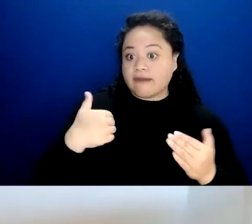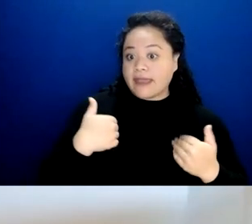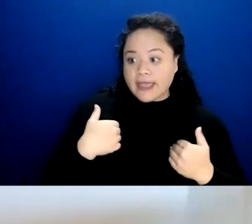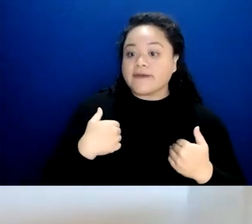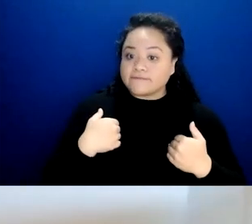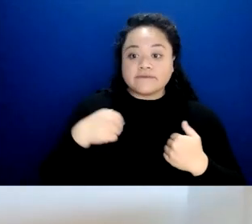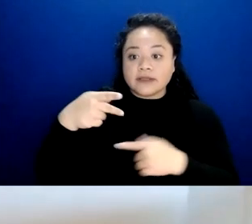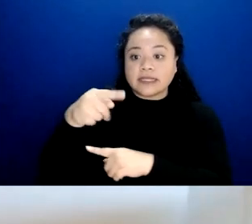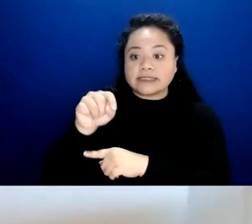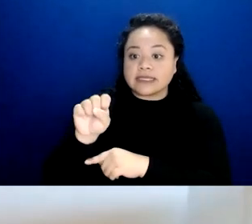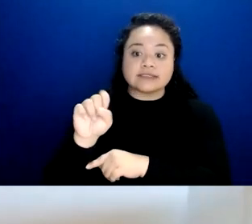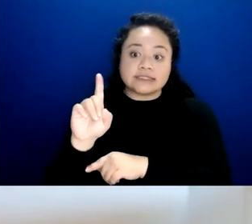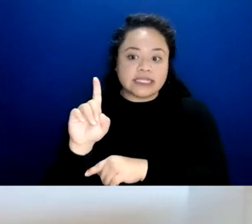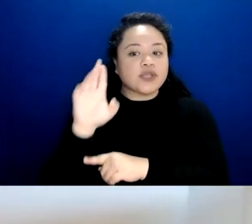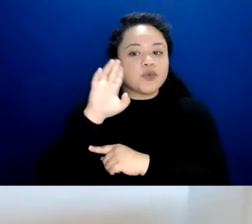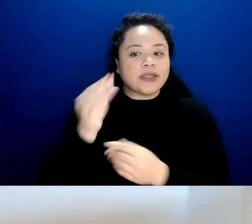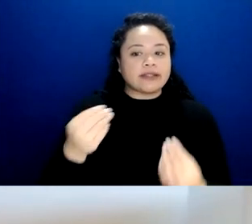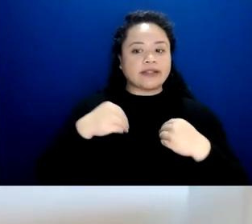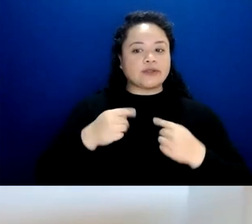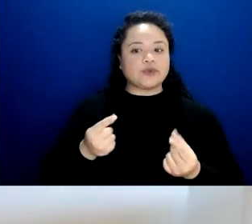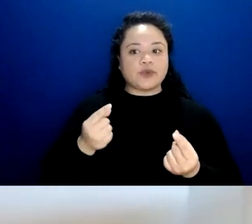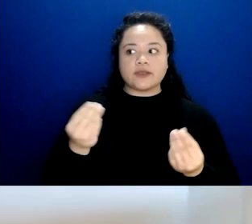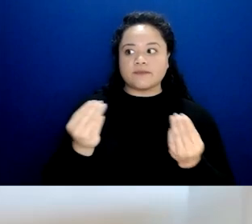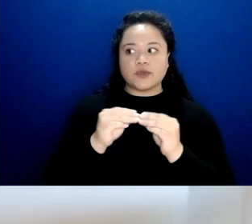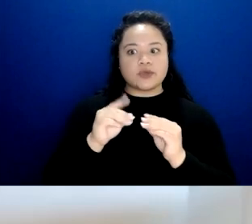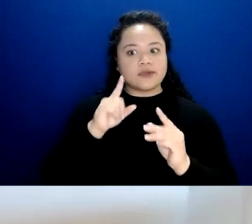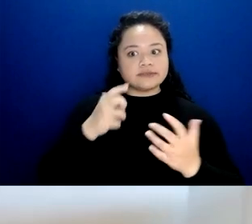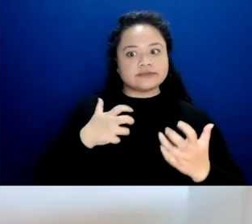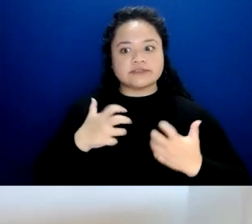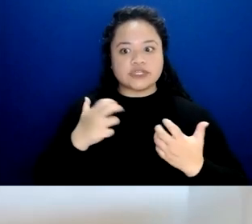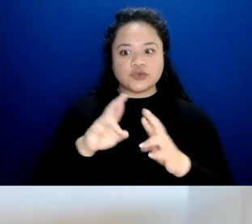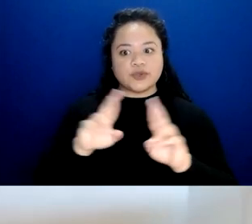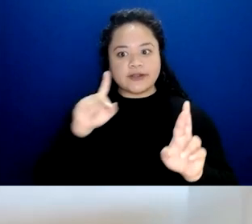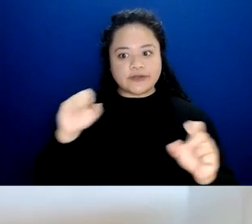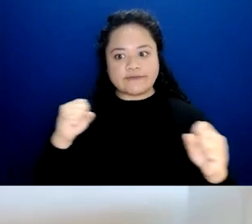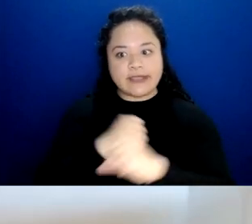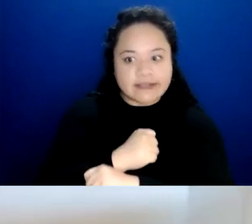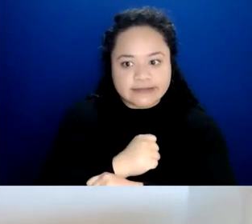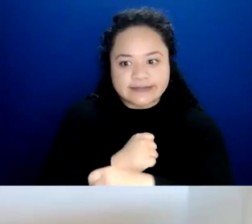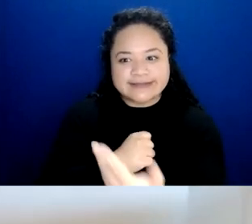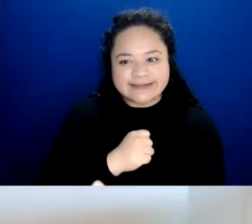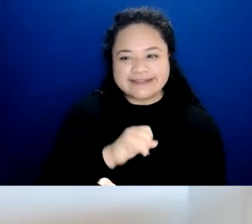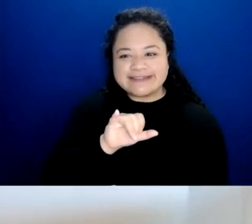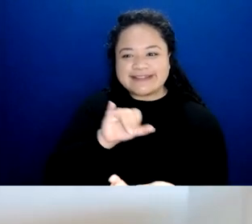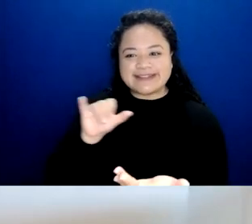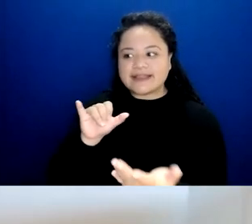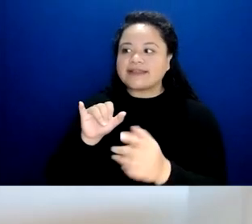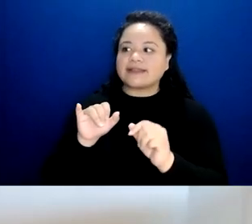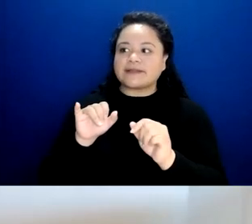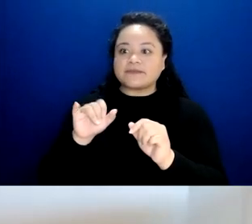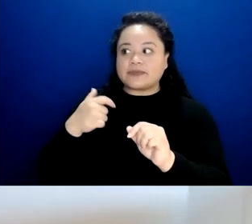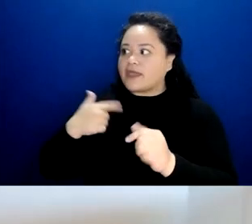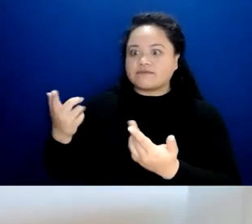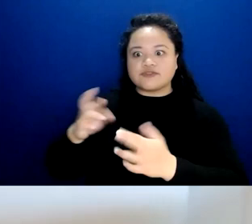that, you know, go to me because they like want to release the Jeffrey because I'm, you know, tag me and I got you. But how is that helpful to